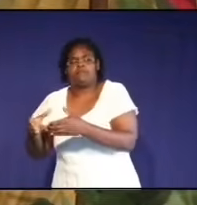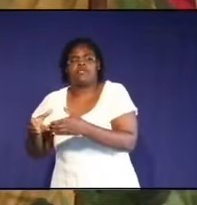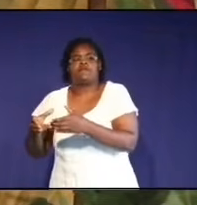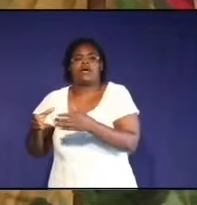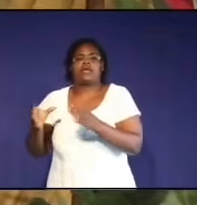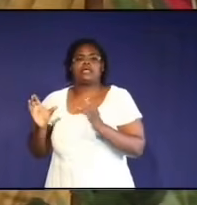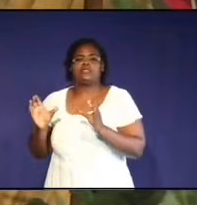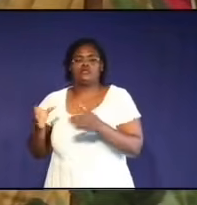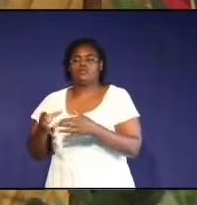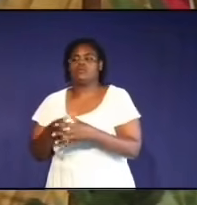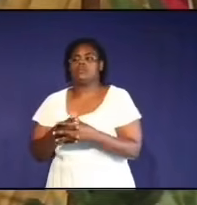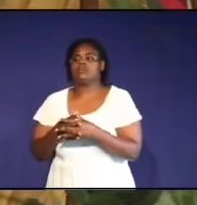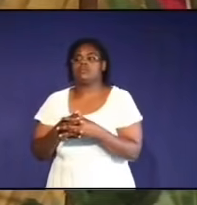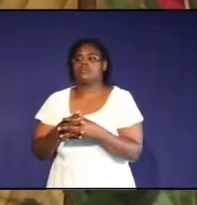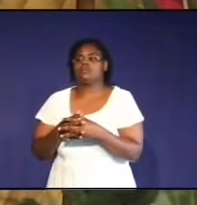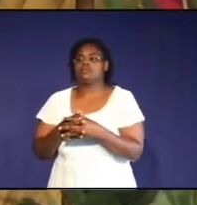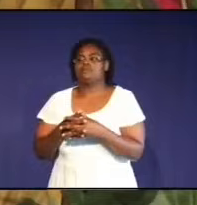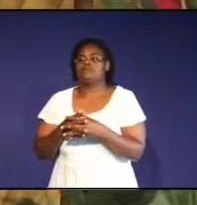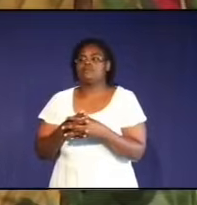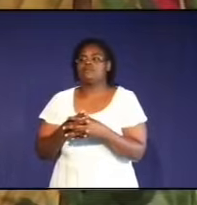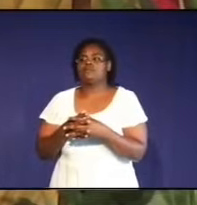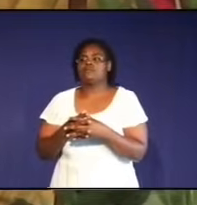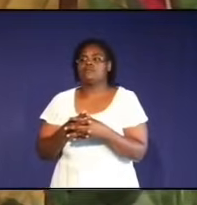issue of divine